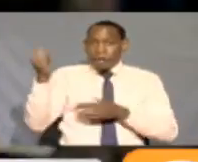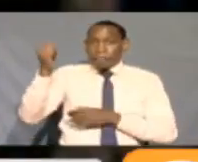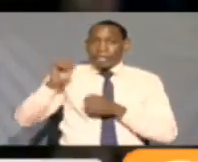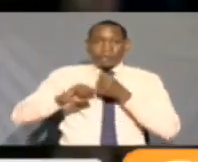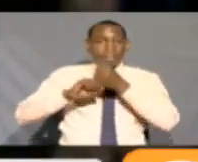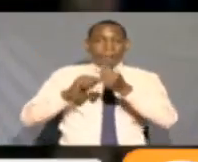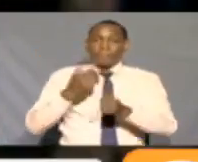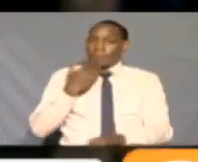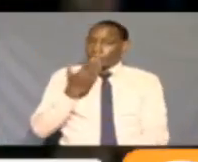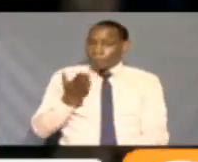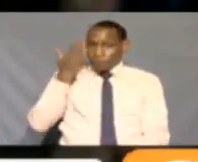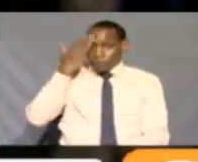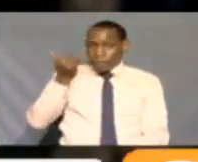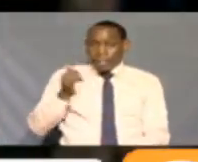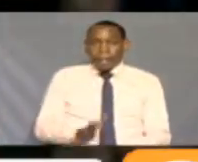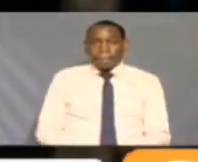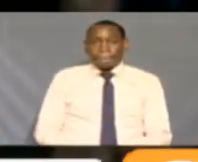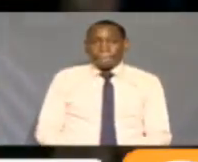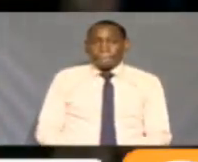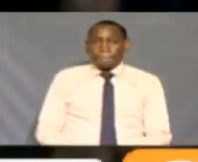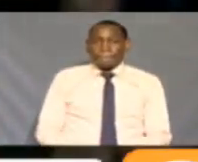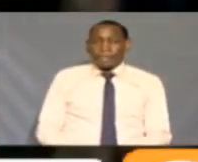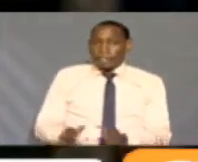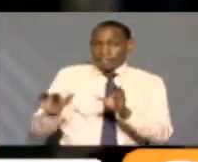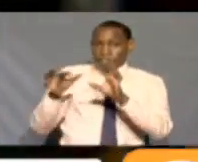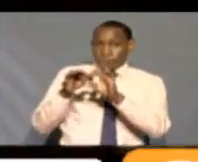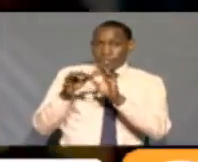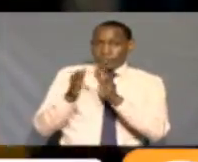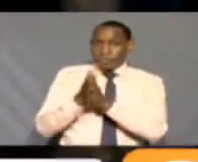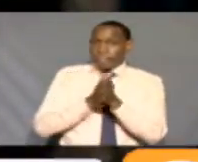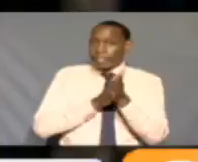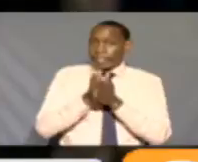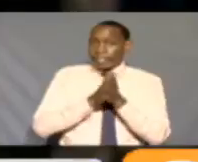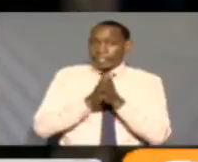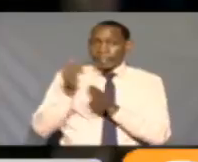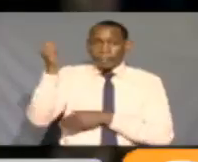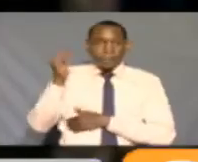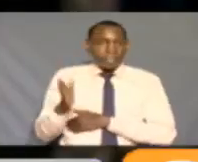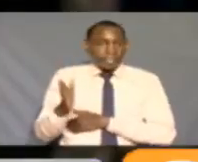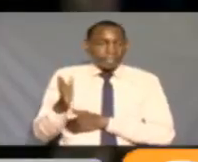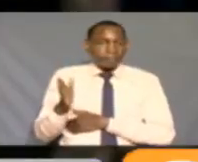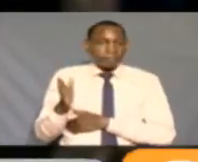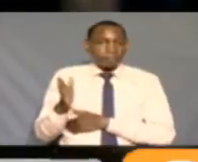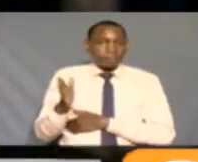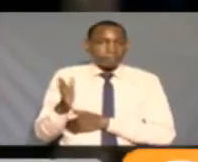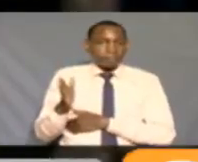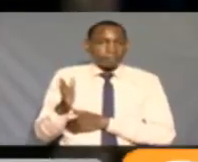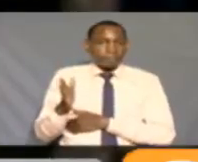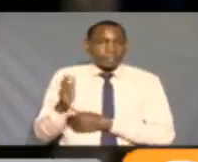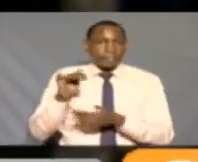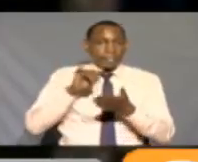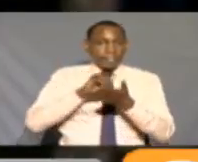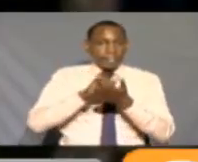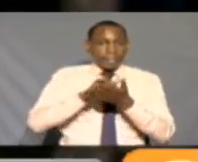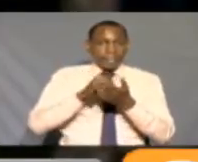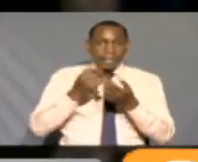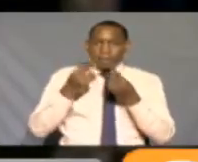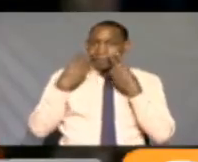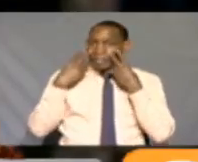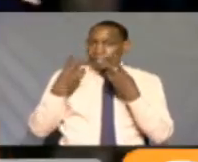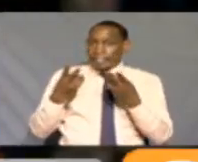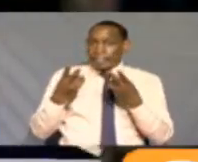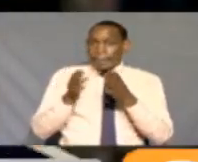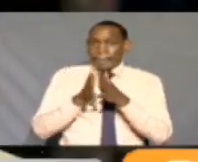not there because of the just tied with the interests of the politicians. So that's why we are seeing bigger